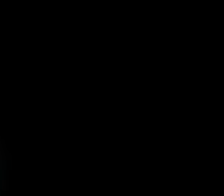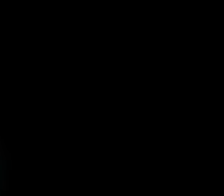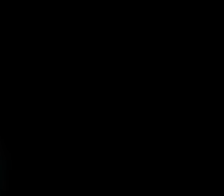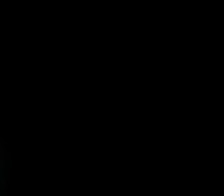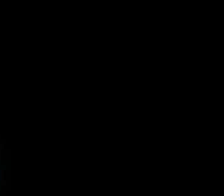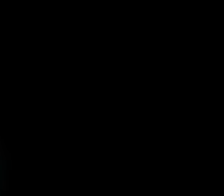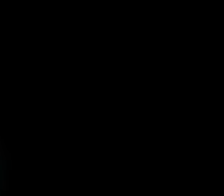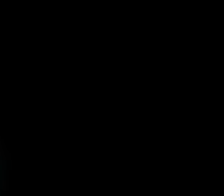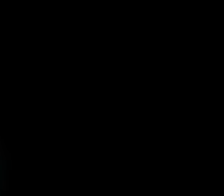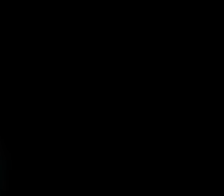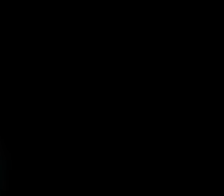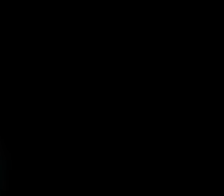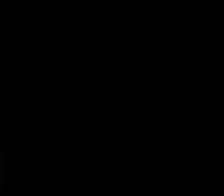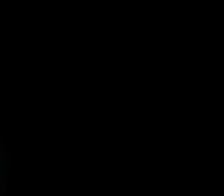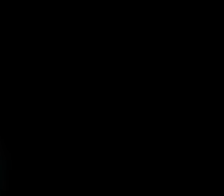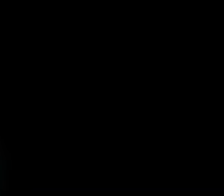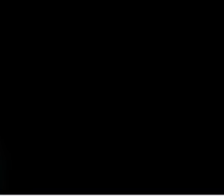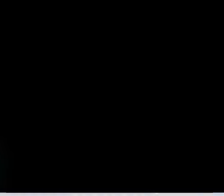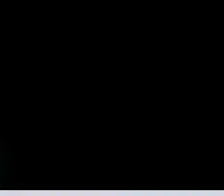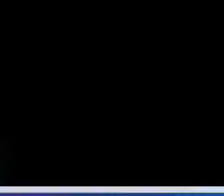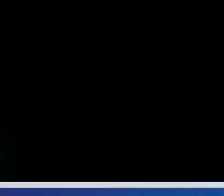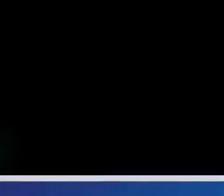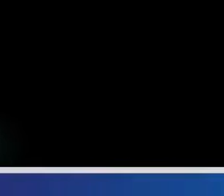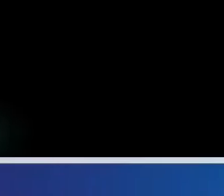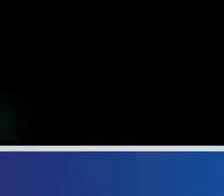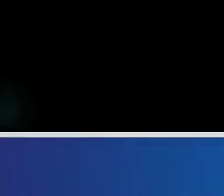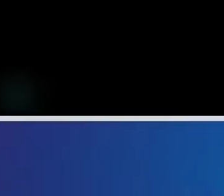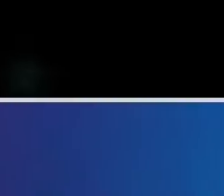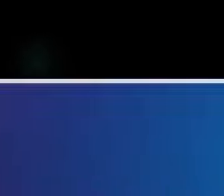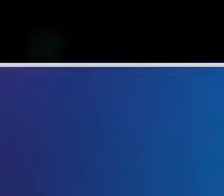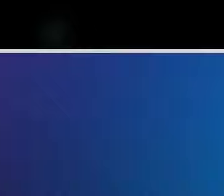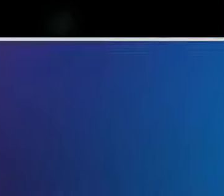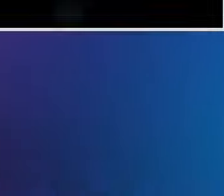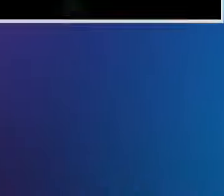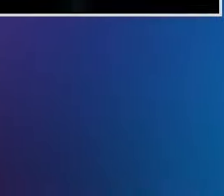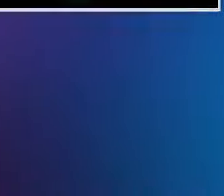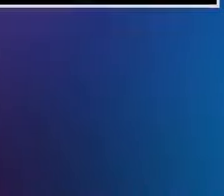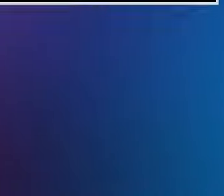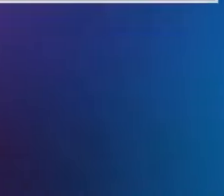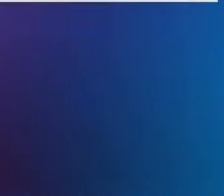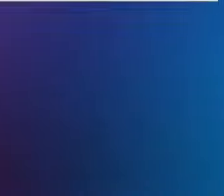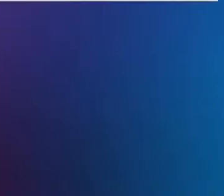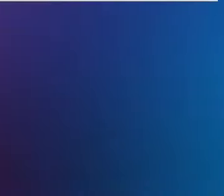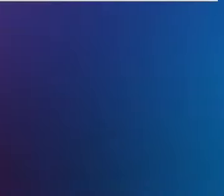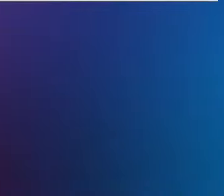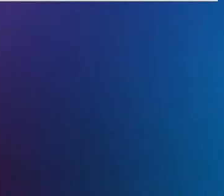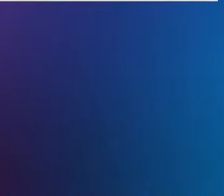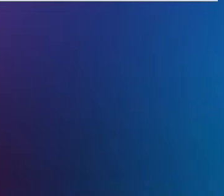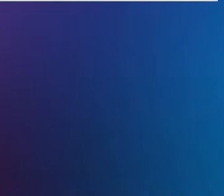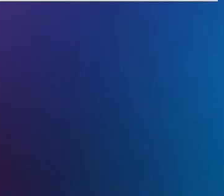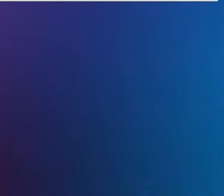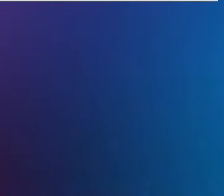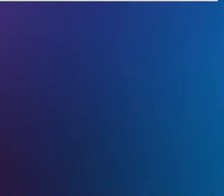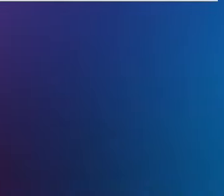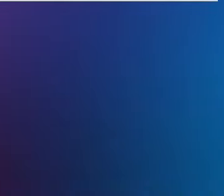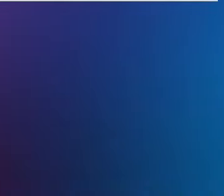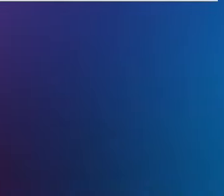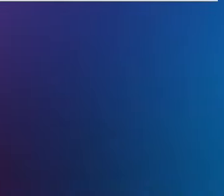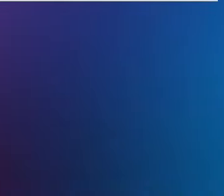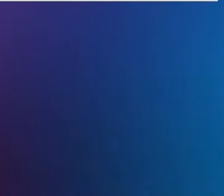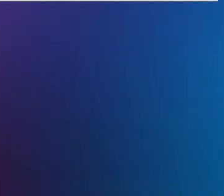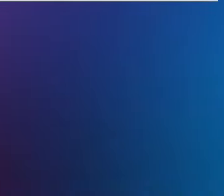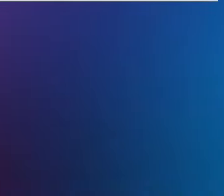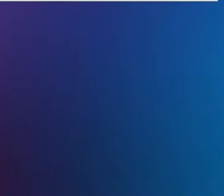that Gideon seemed to have self-confidence. You can imagine this is somebody who has